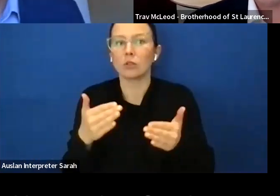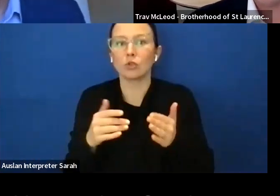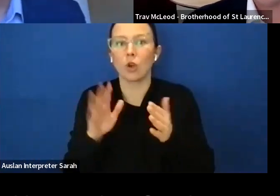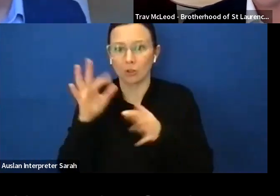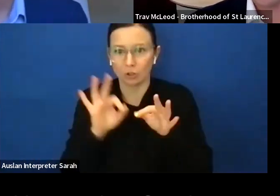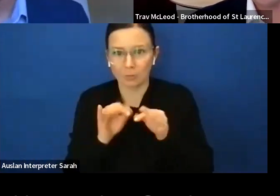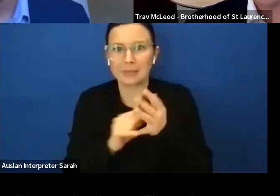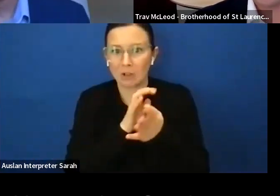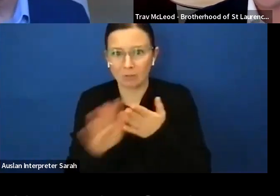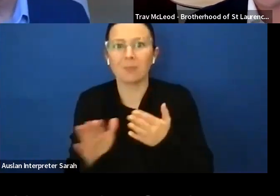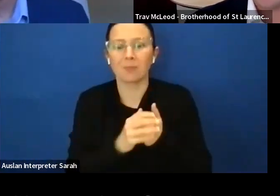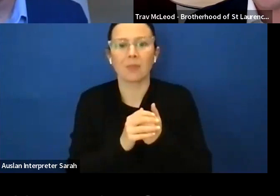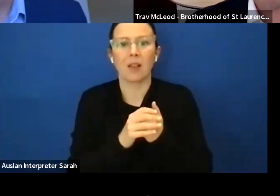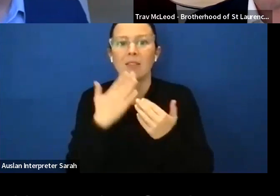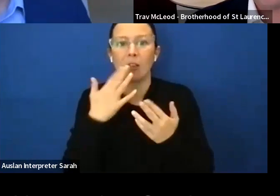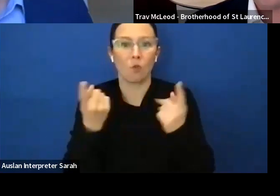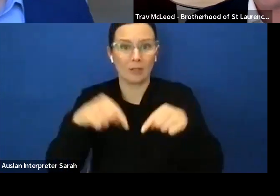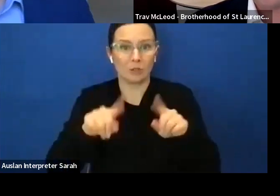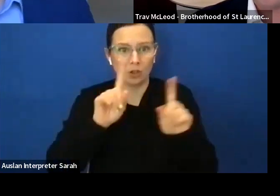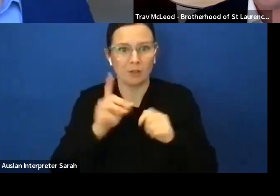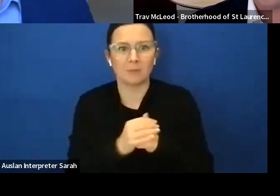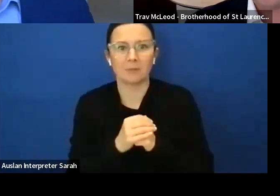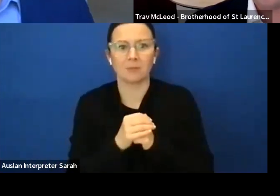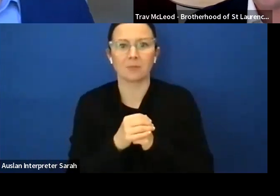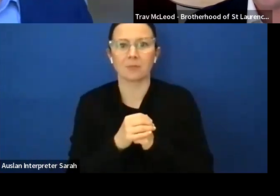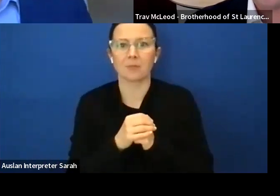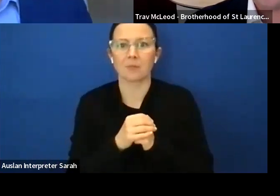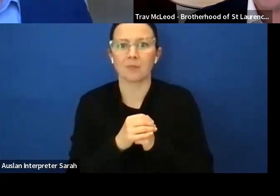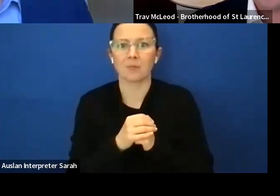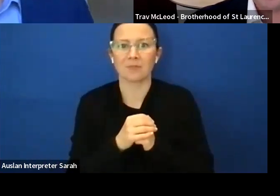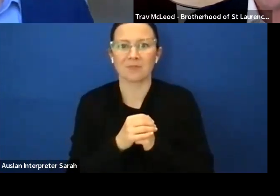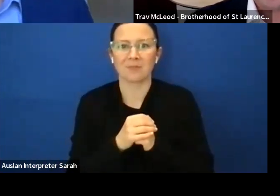you for being with us today, Sarah.